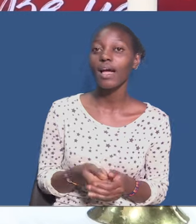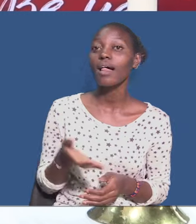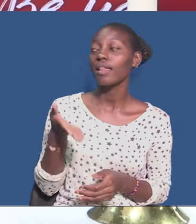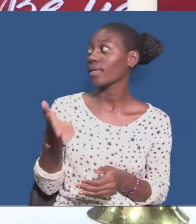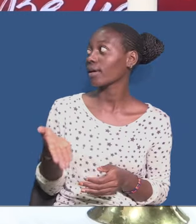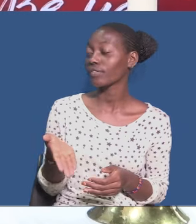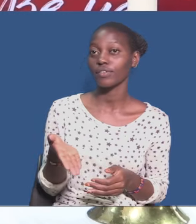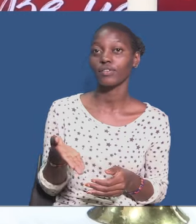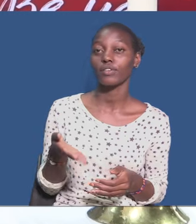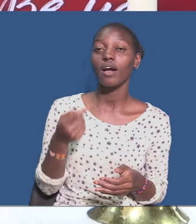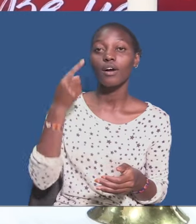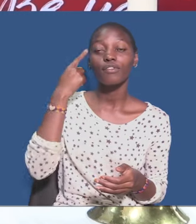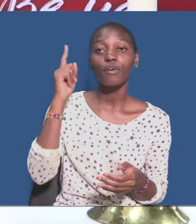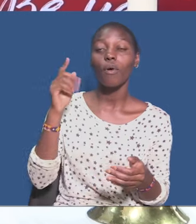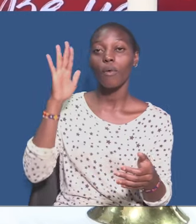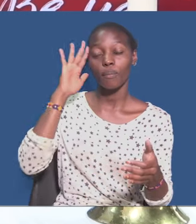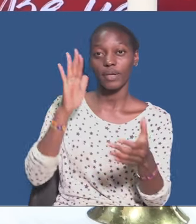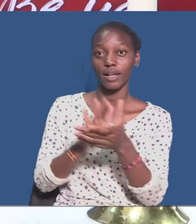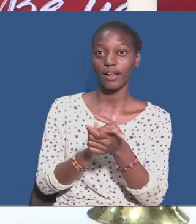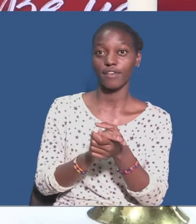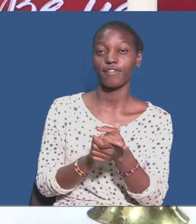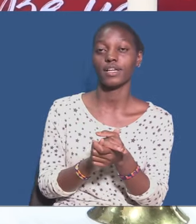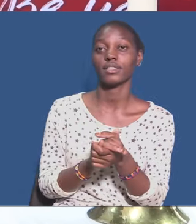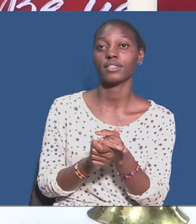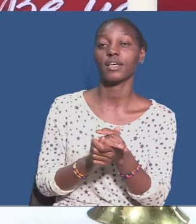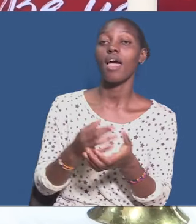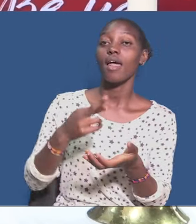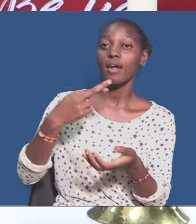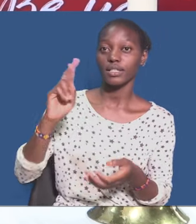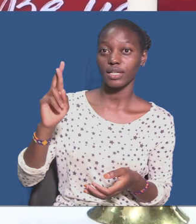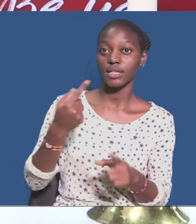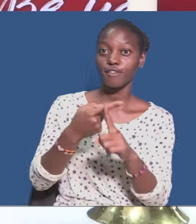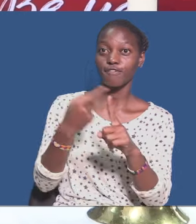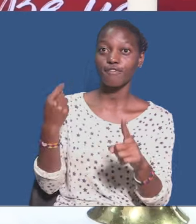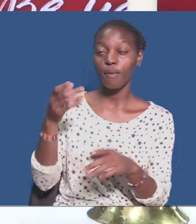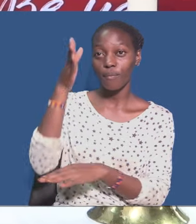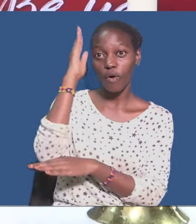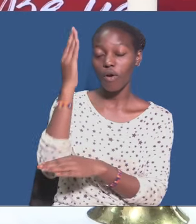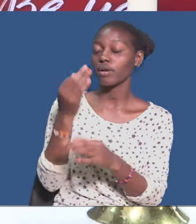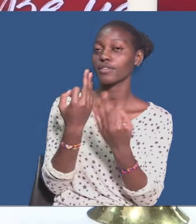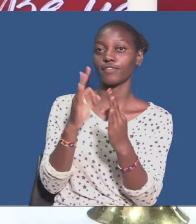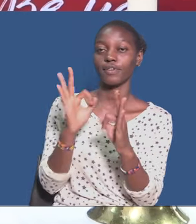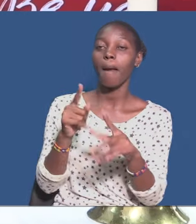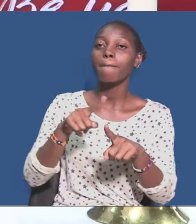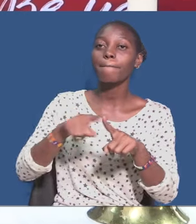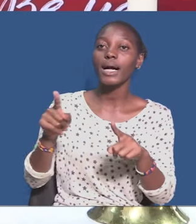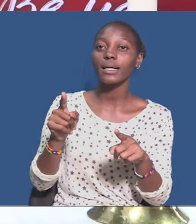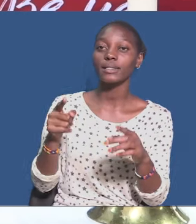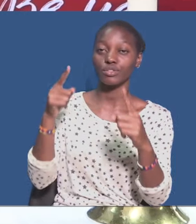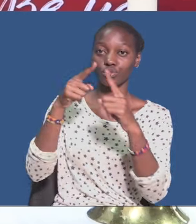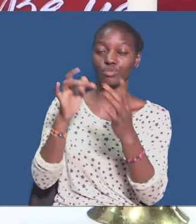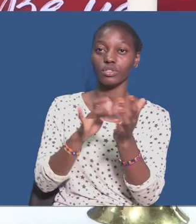Therefore, for believers, the righteousness from God is free, but to